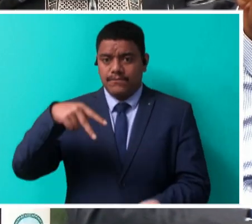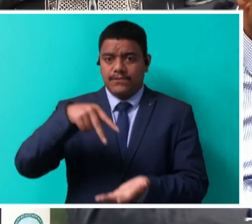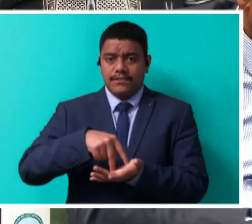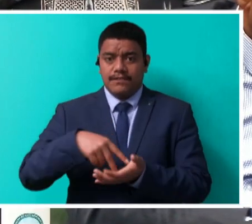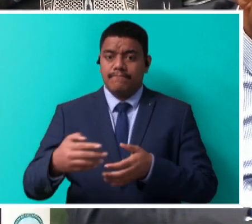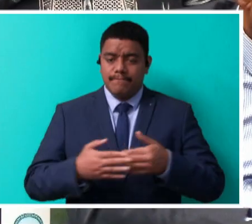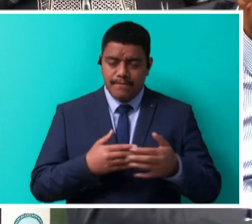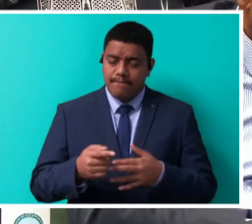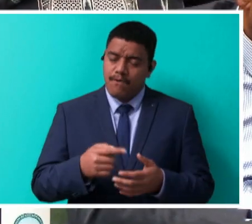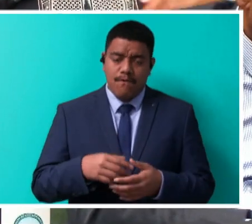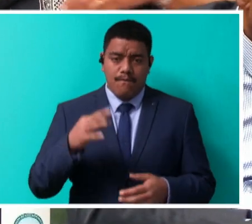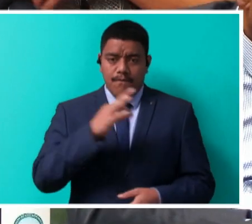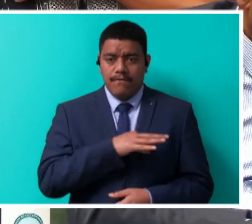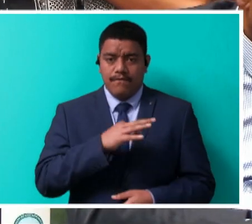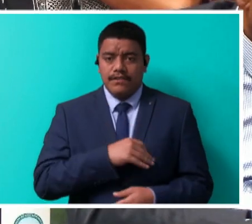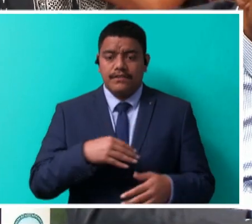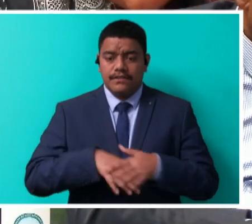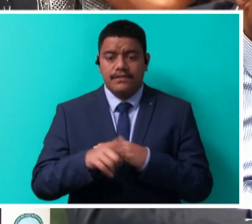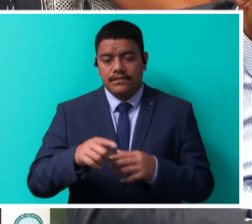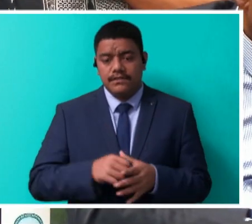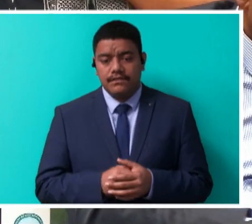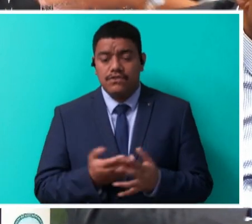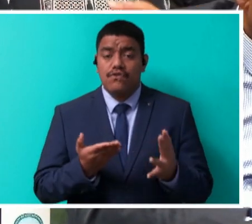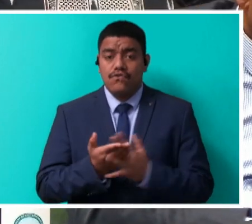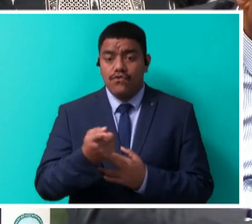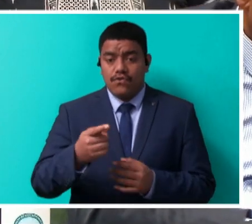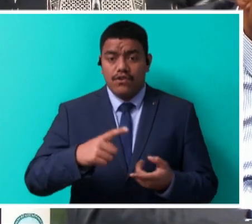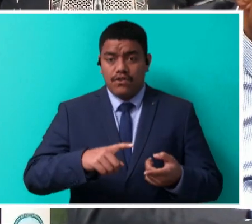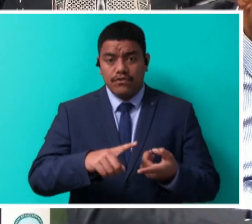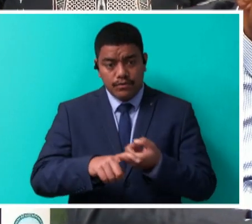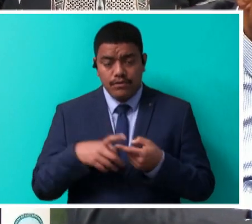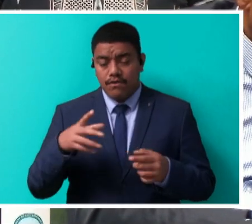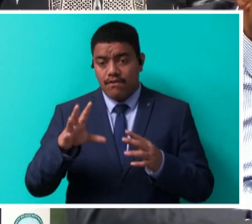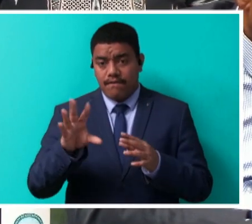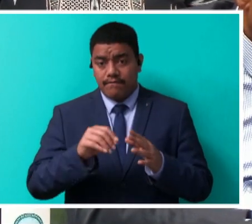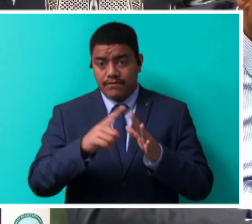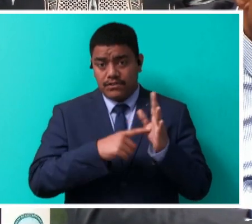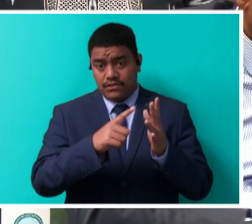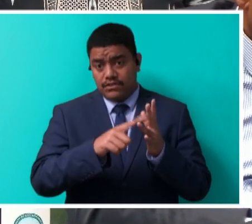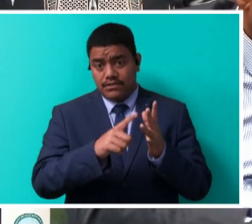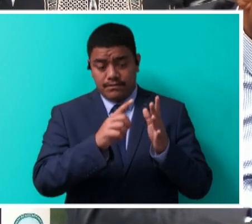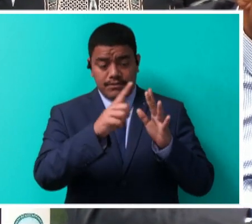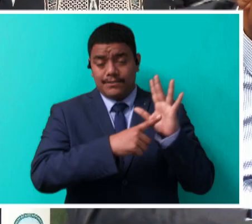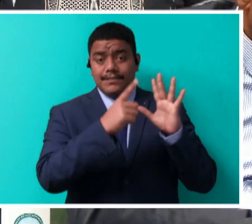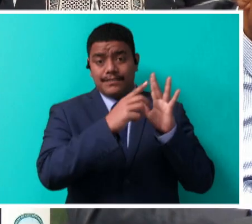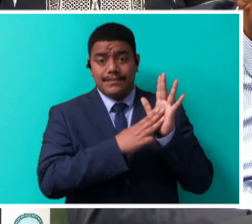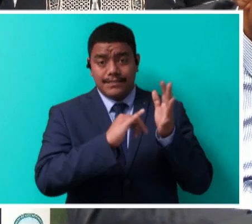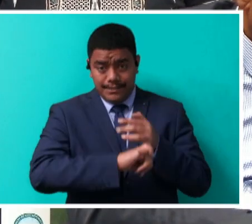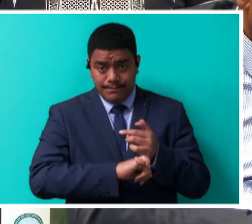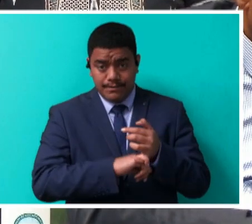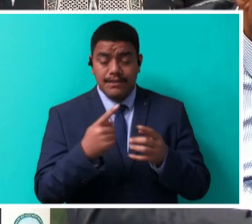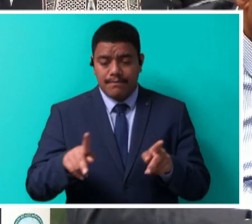benefit significantly, particularly through the potential adoption of GIMS and continued strengthening of our regional standing